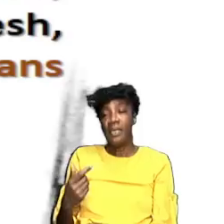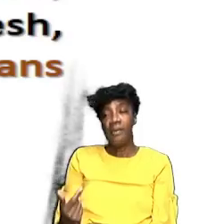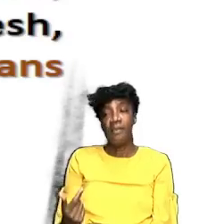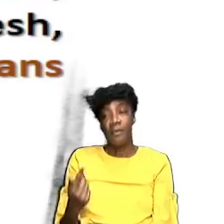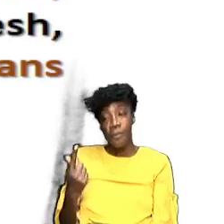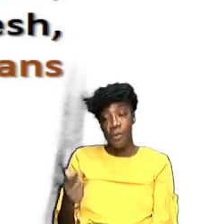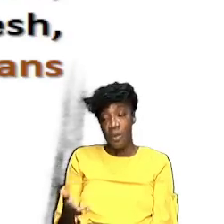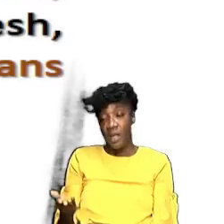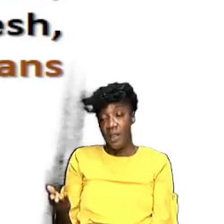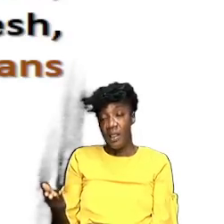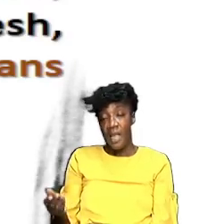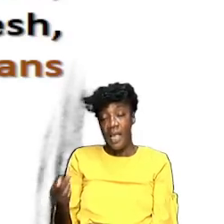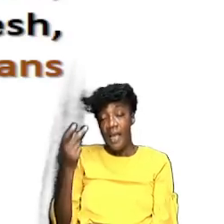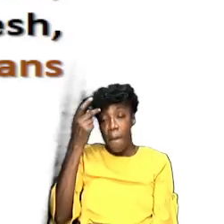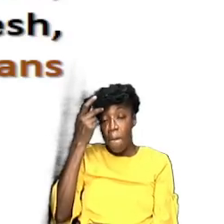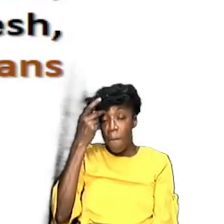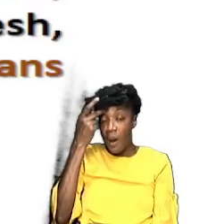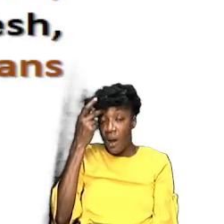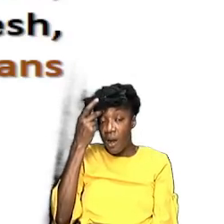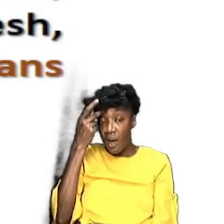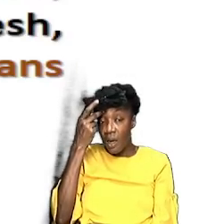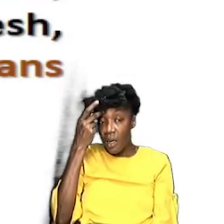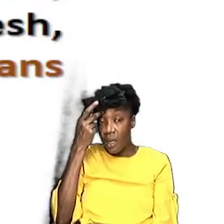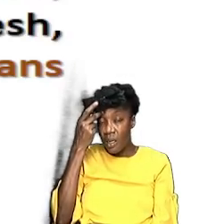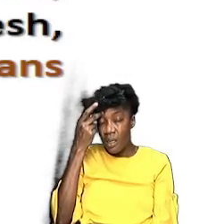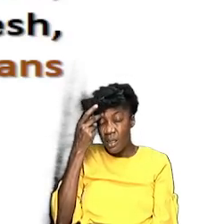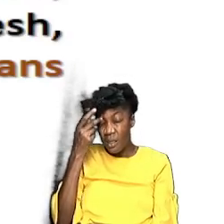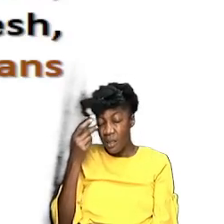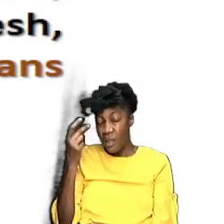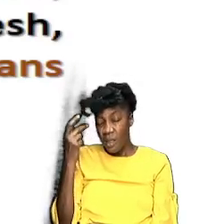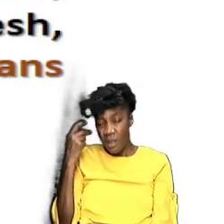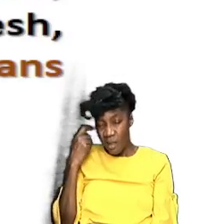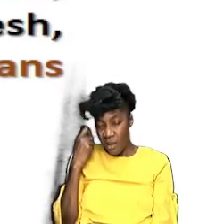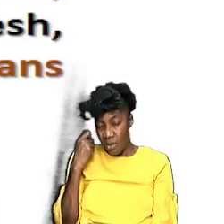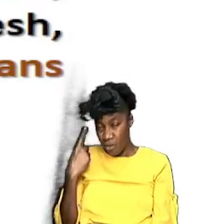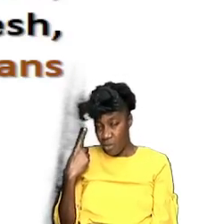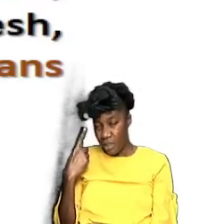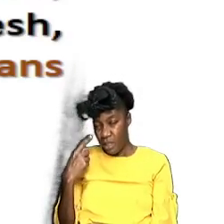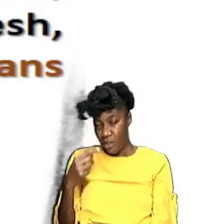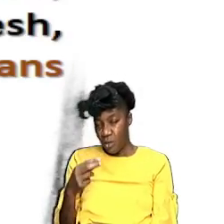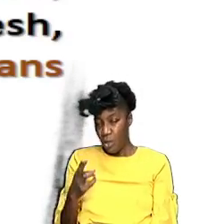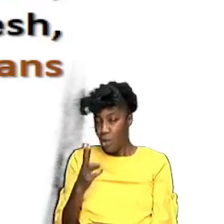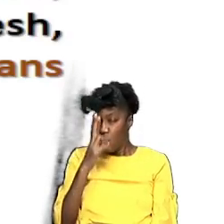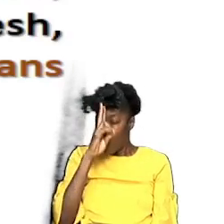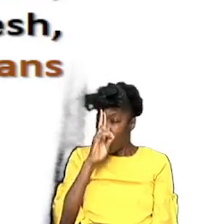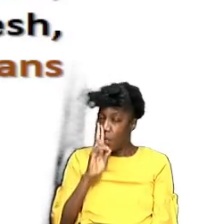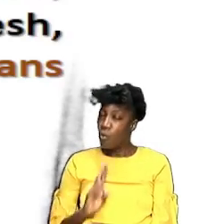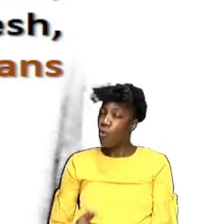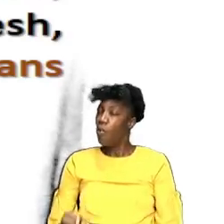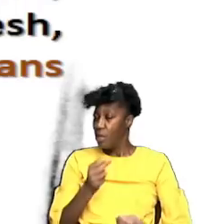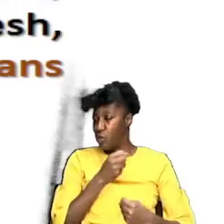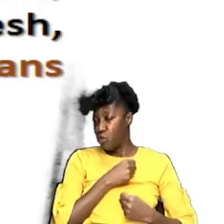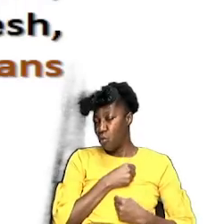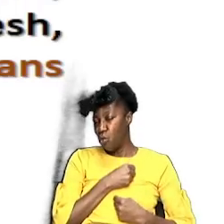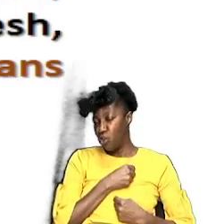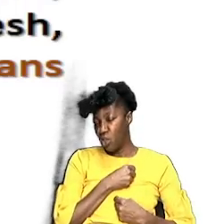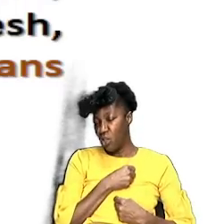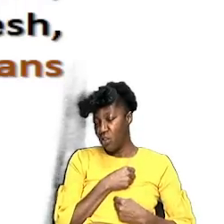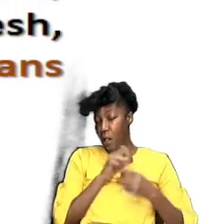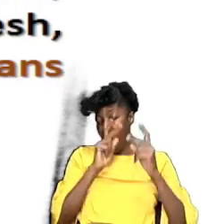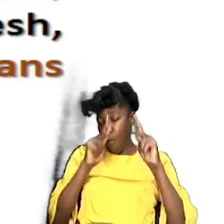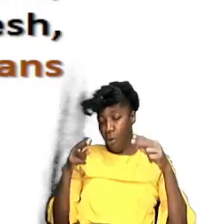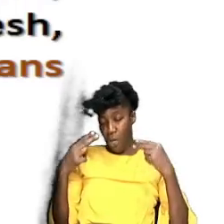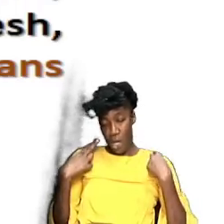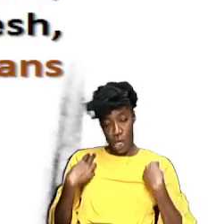that Paul noticed is that when the Roman soldiers put on their uniform, praise God,